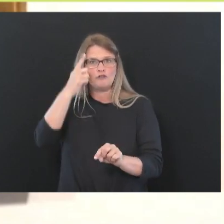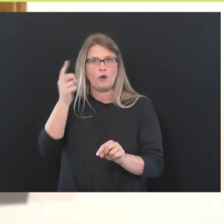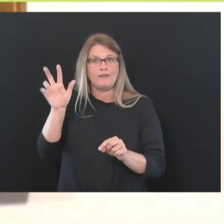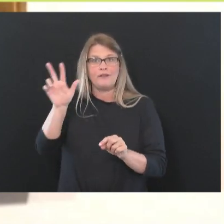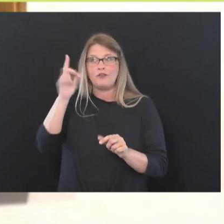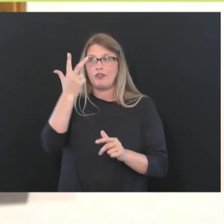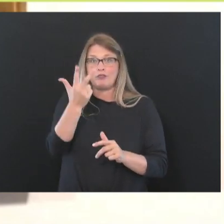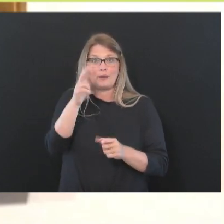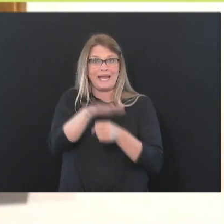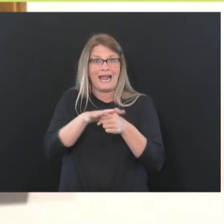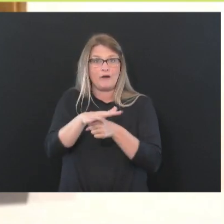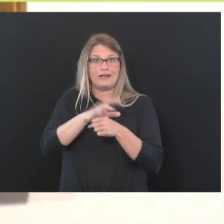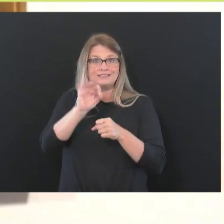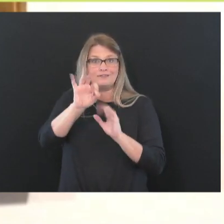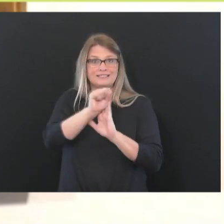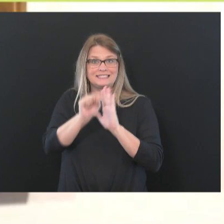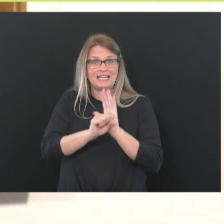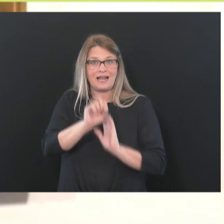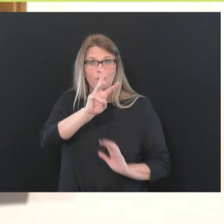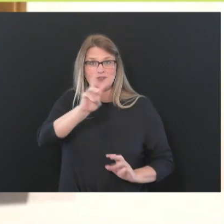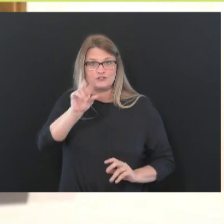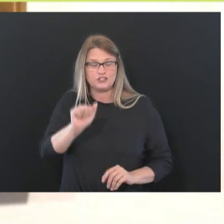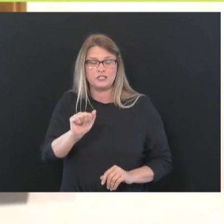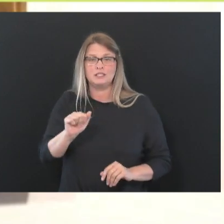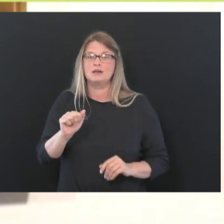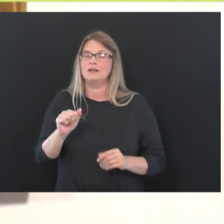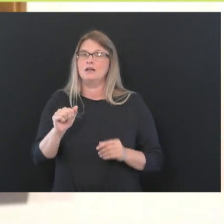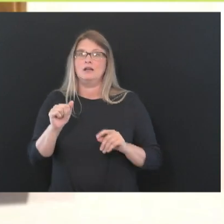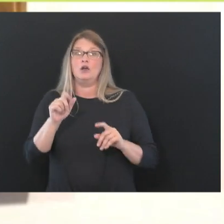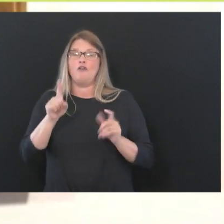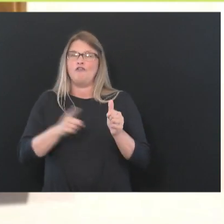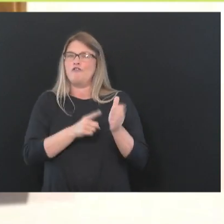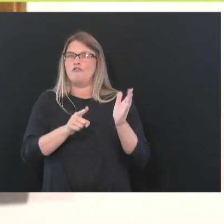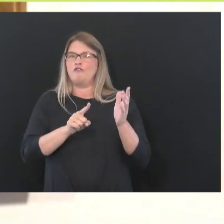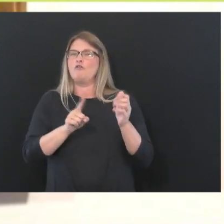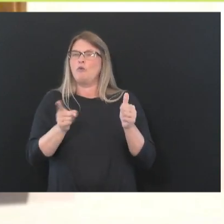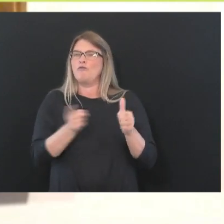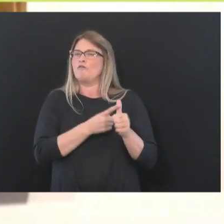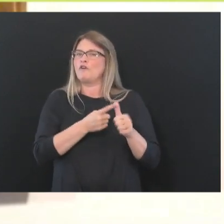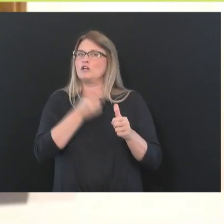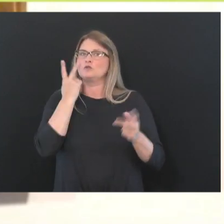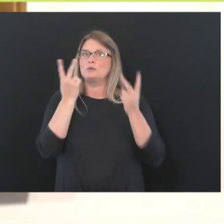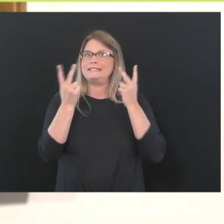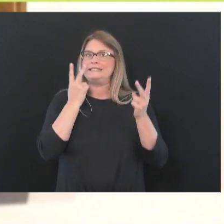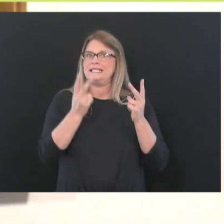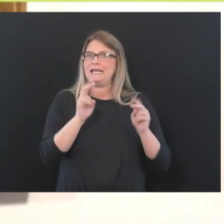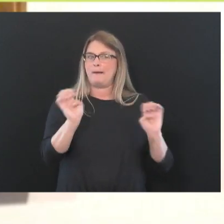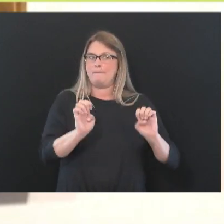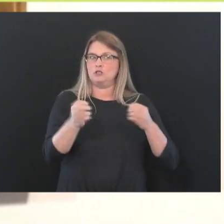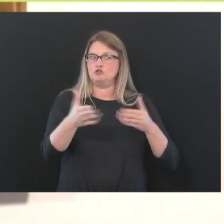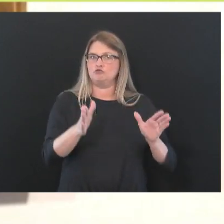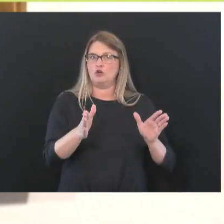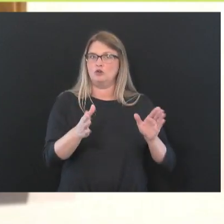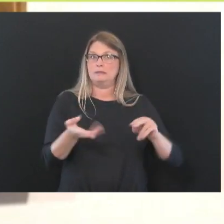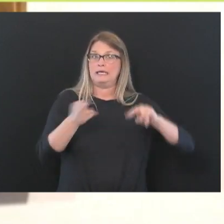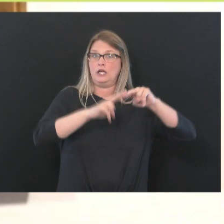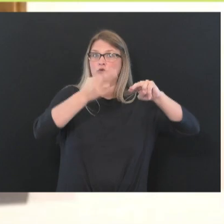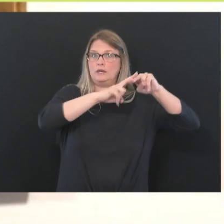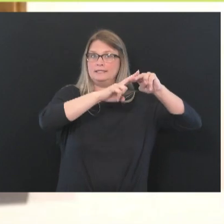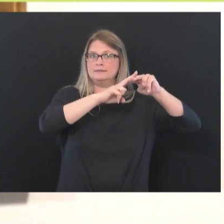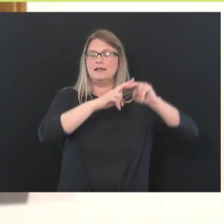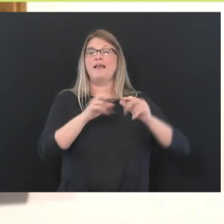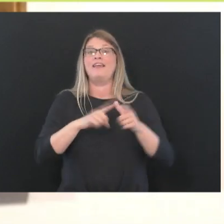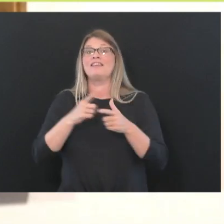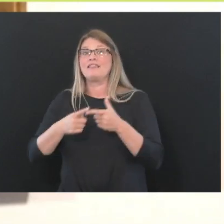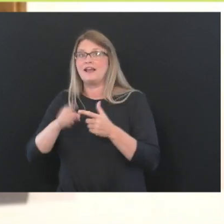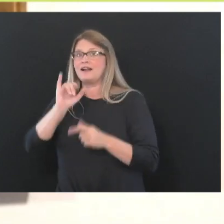it starts in the community, it goes through the emergency rooms, and then it goes into the ICUs. And we are tracking very carefully